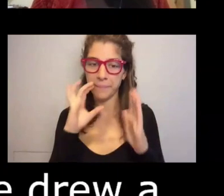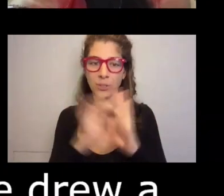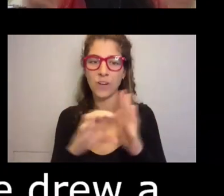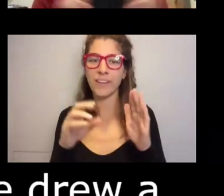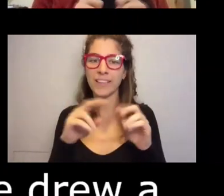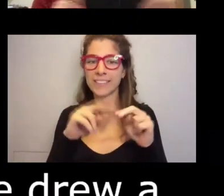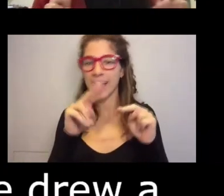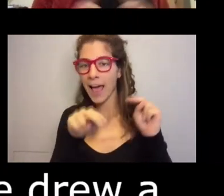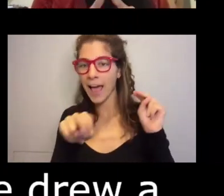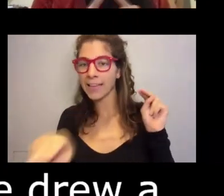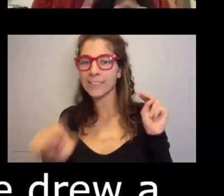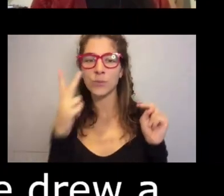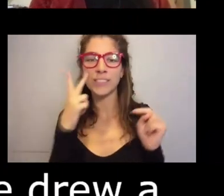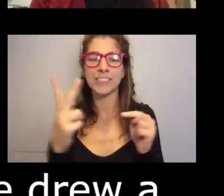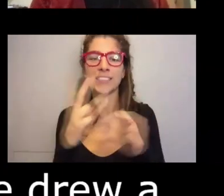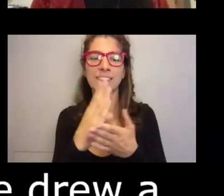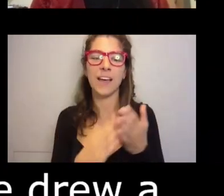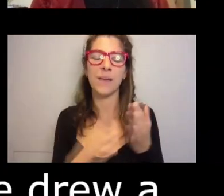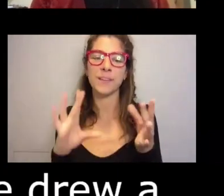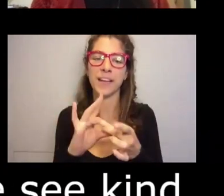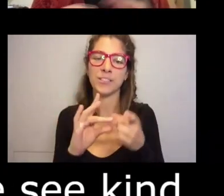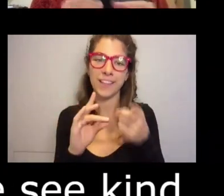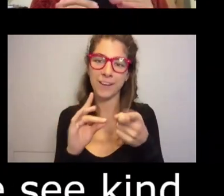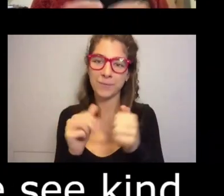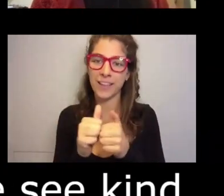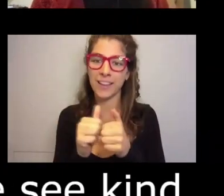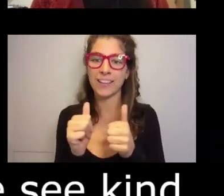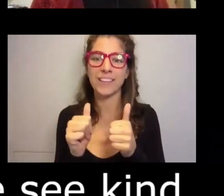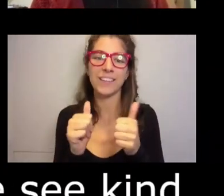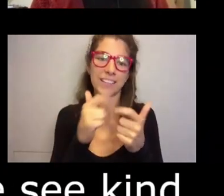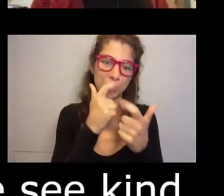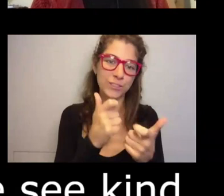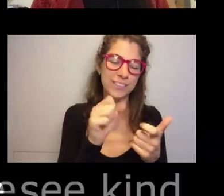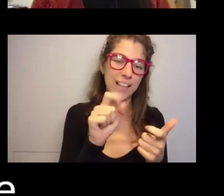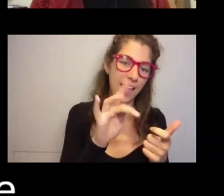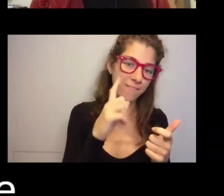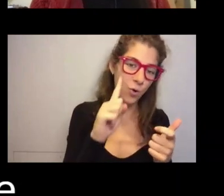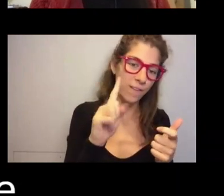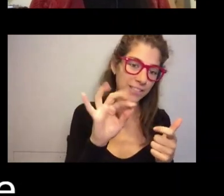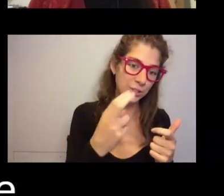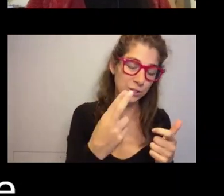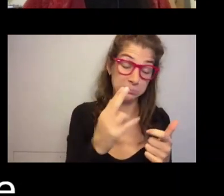so we see kind of some connection there between interest in slides for fish.